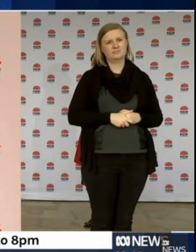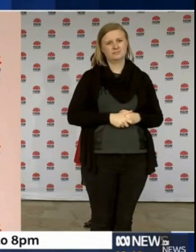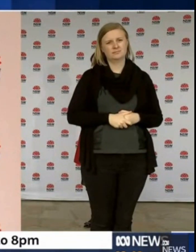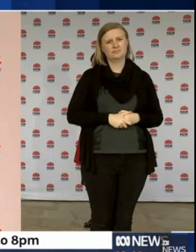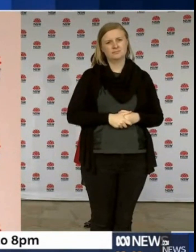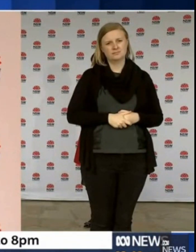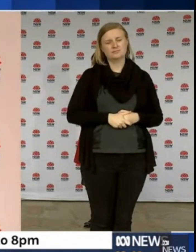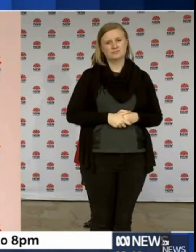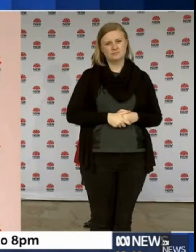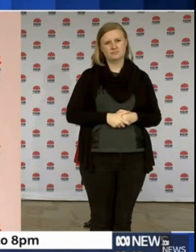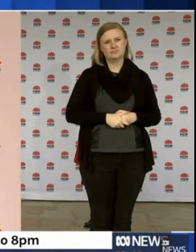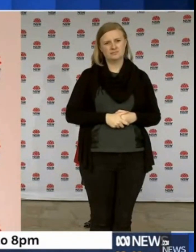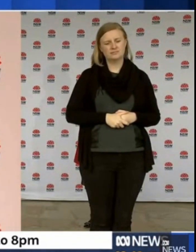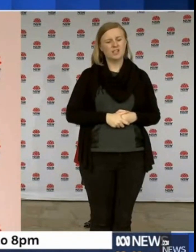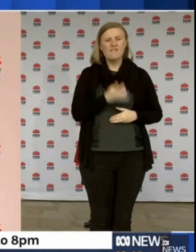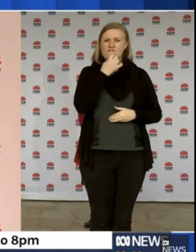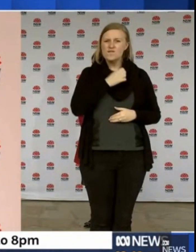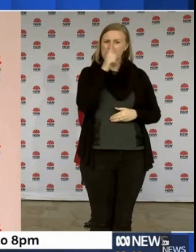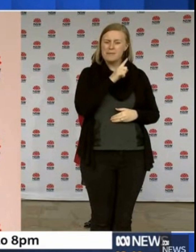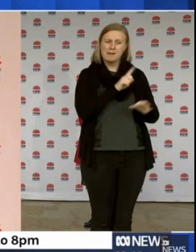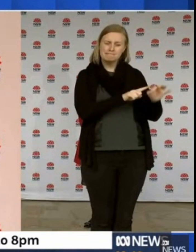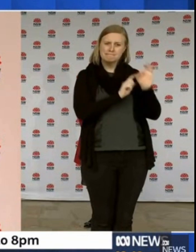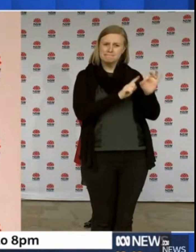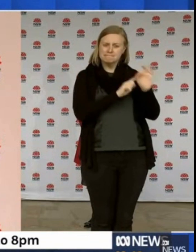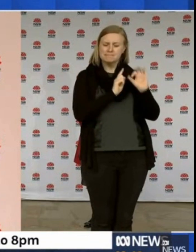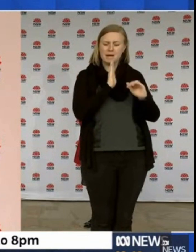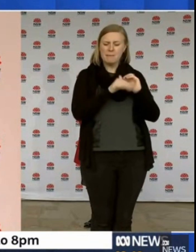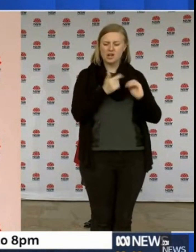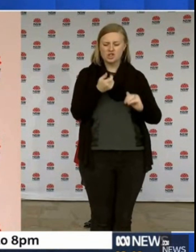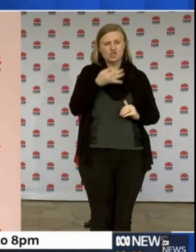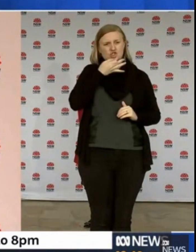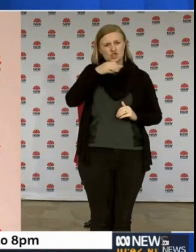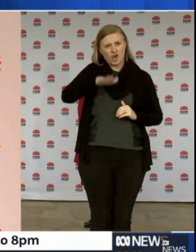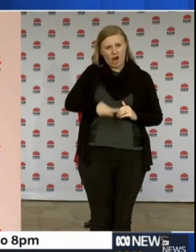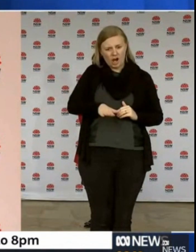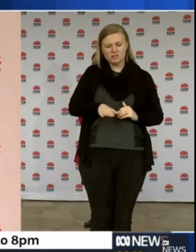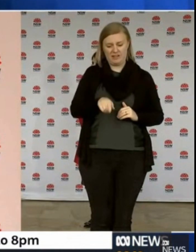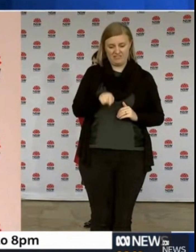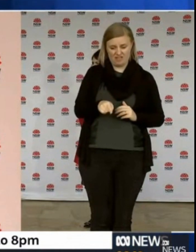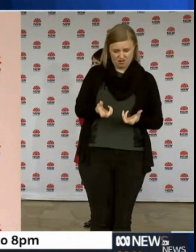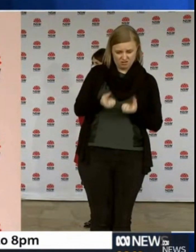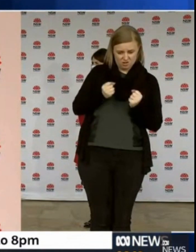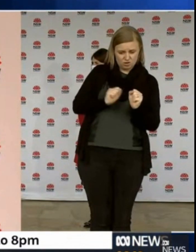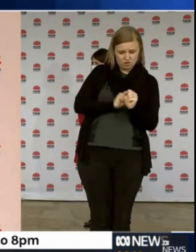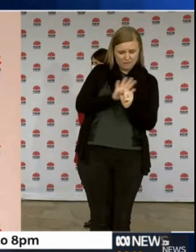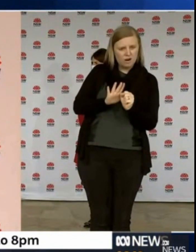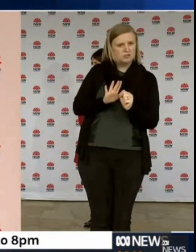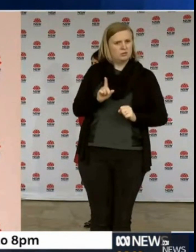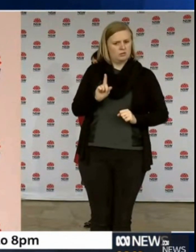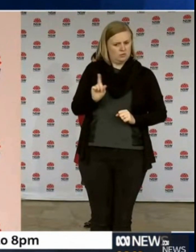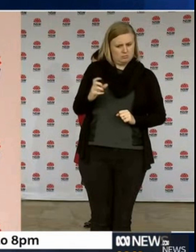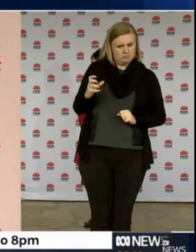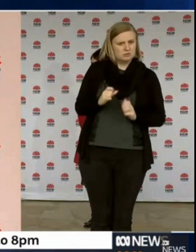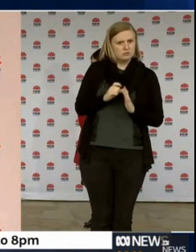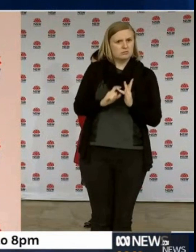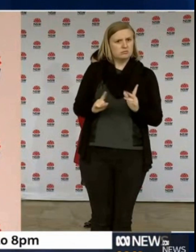relation to when a child becomes COVID positive and what steps you need to take. And basically there is a